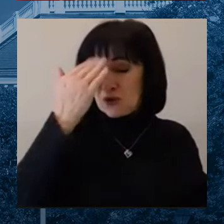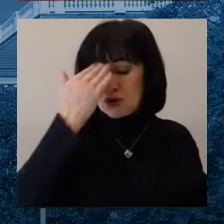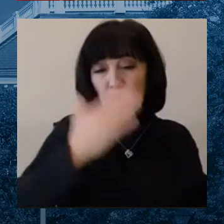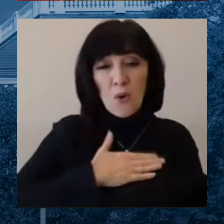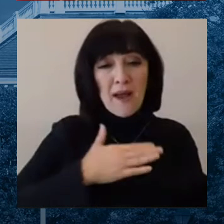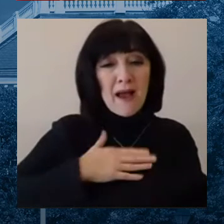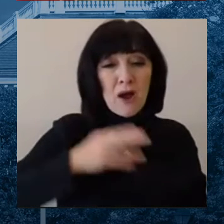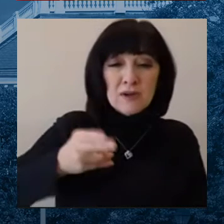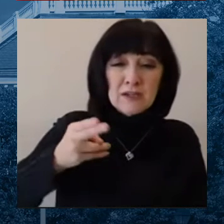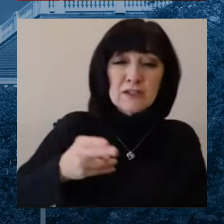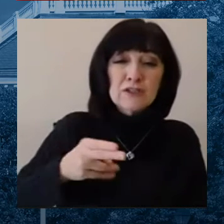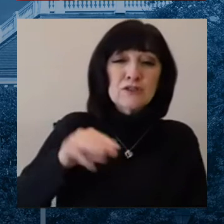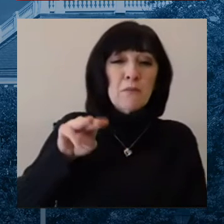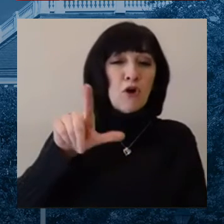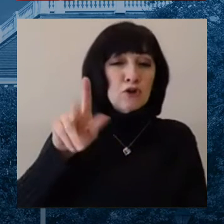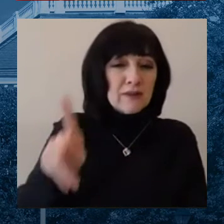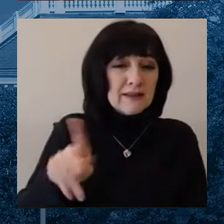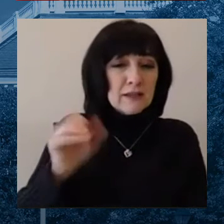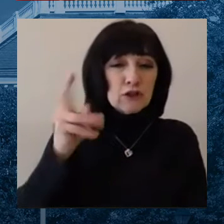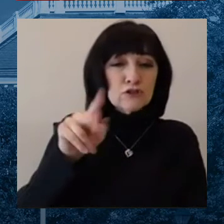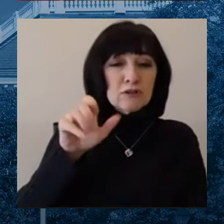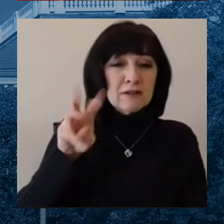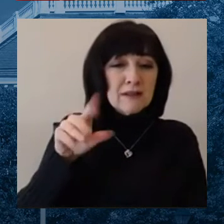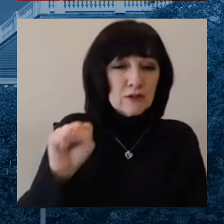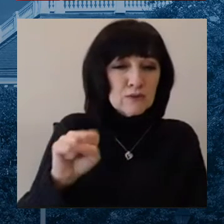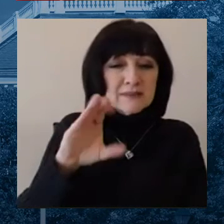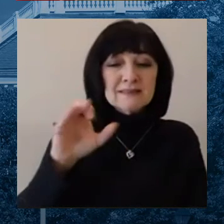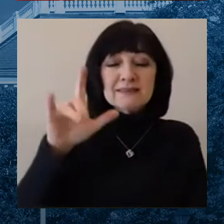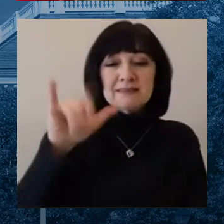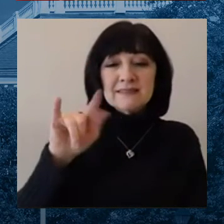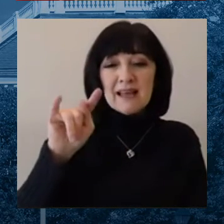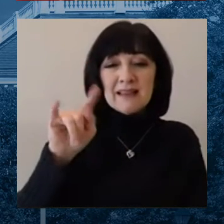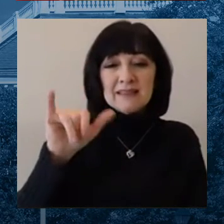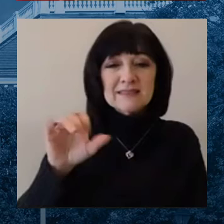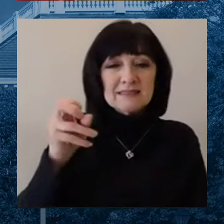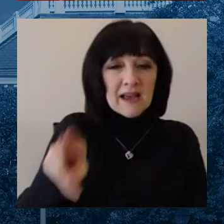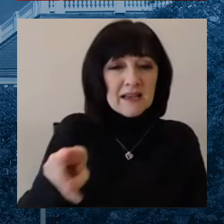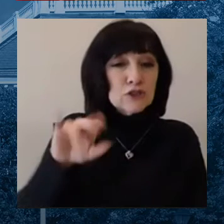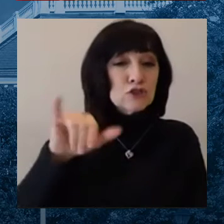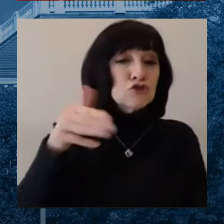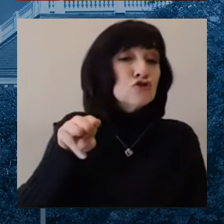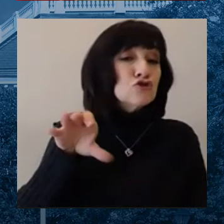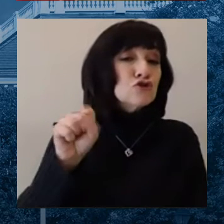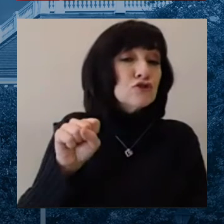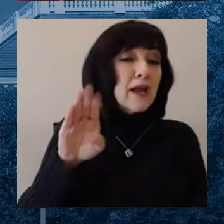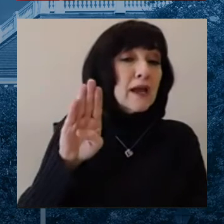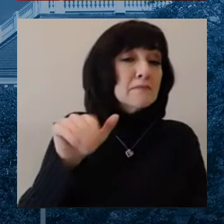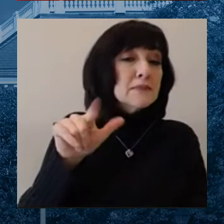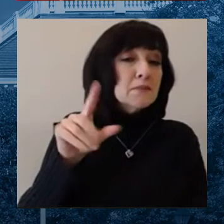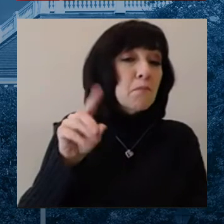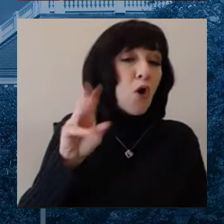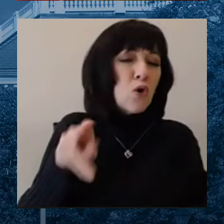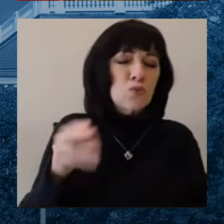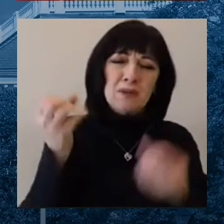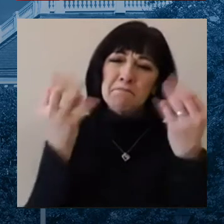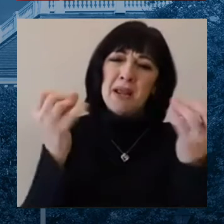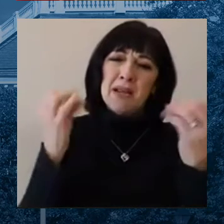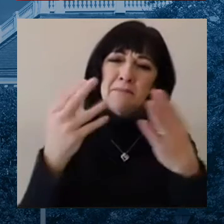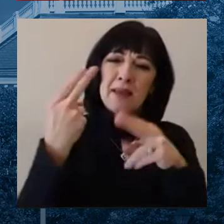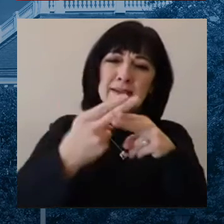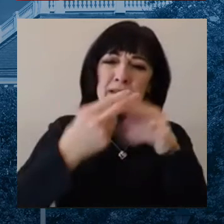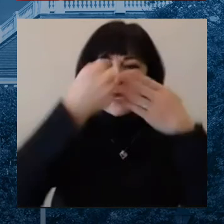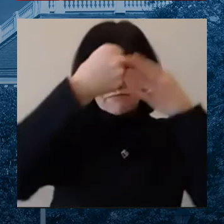Jr., John Lewis, Cicely Tyson, James Baldwin, and so many more. As